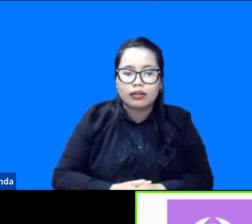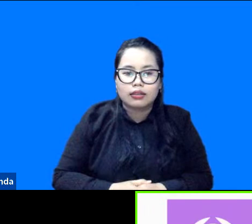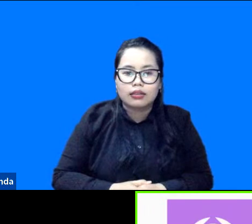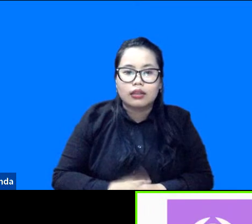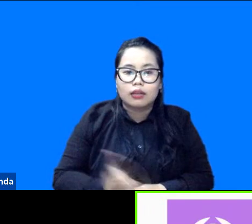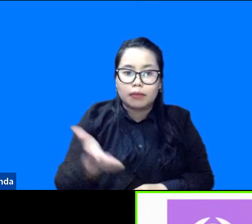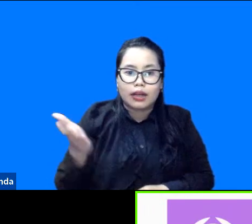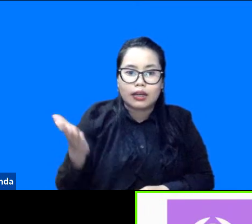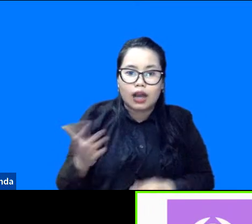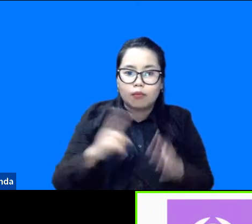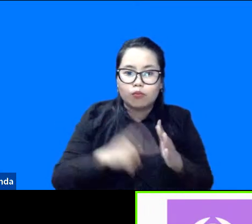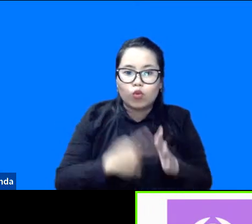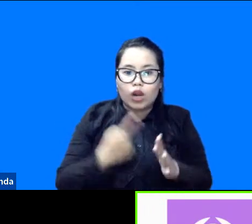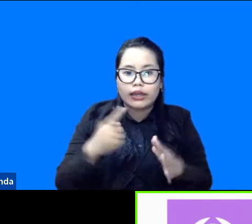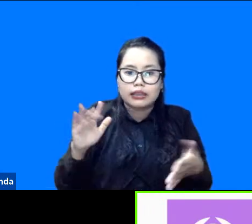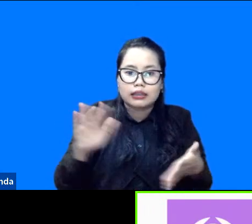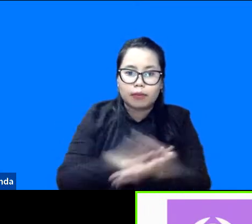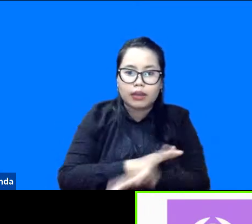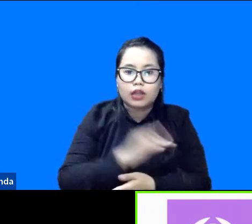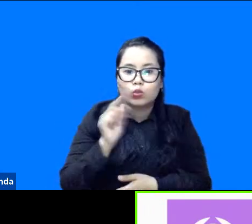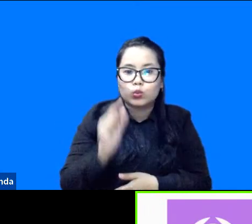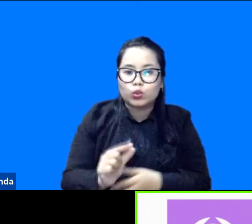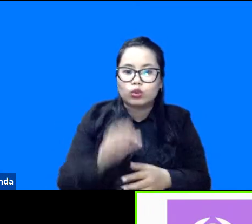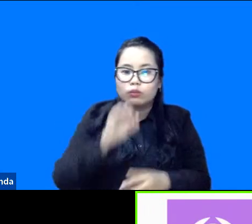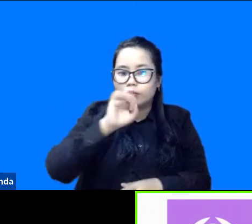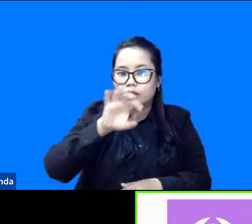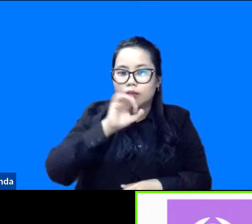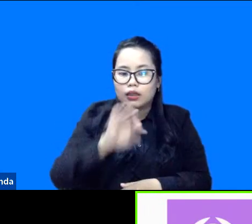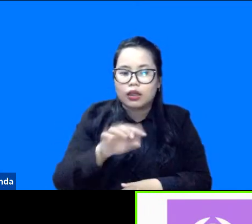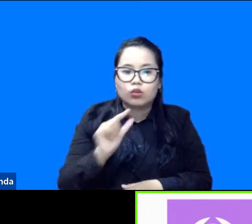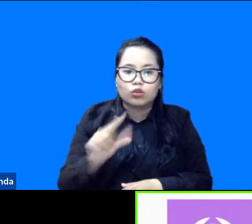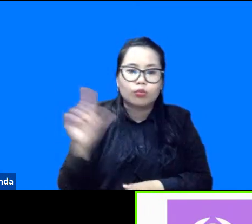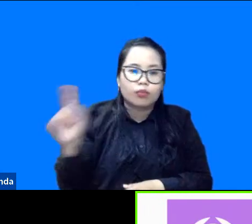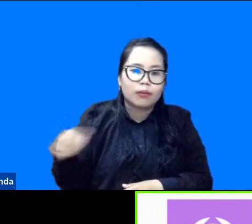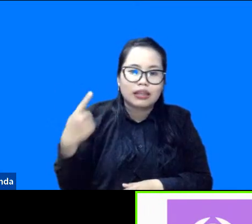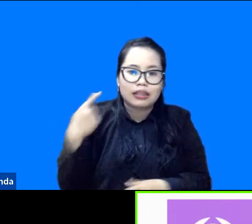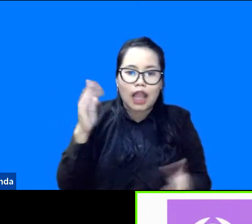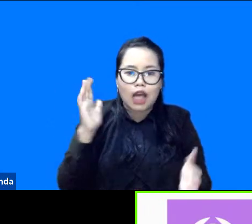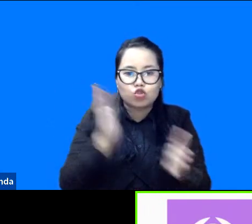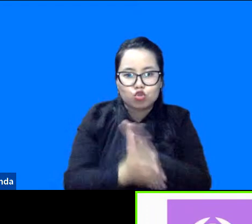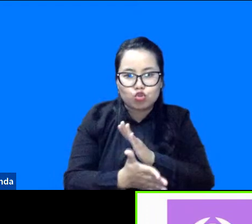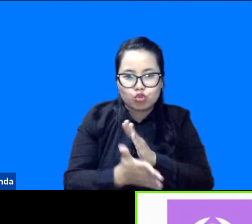with the government directly. So maybe in the future,